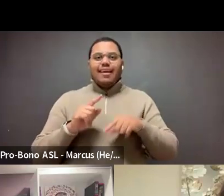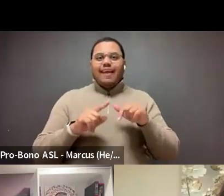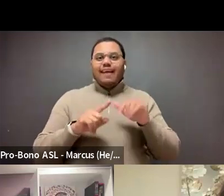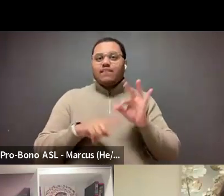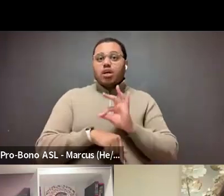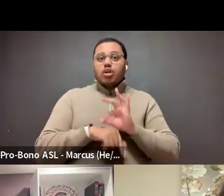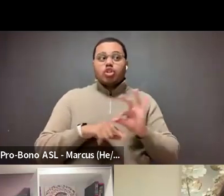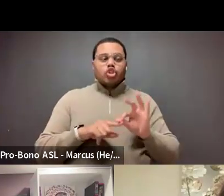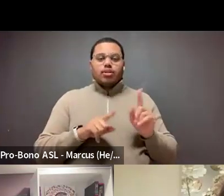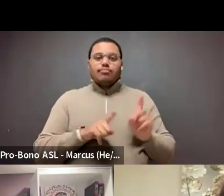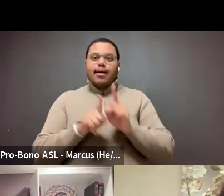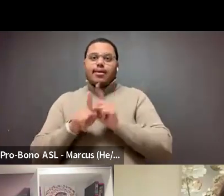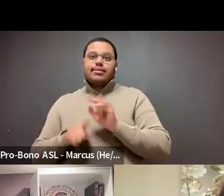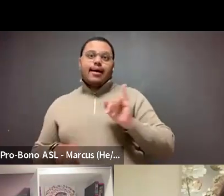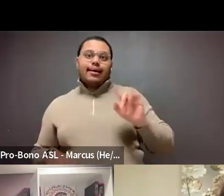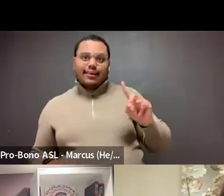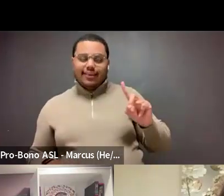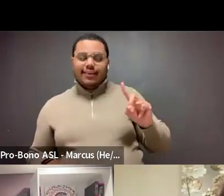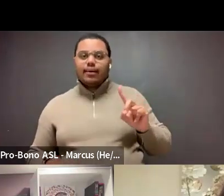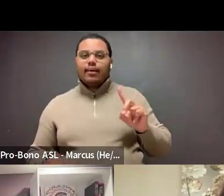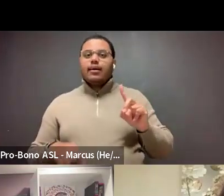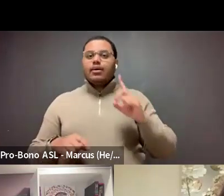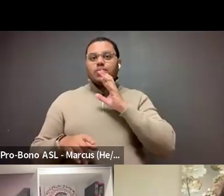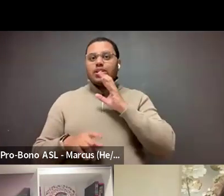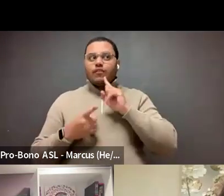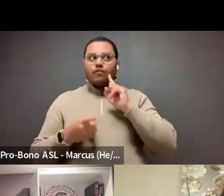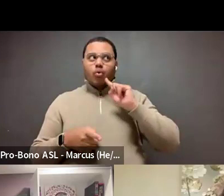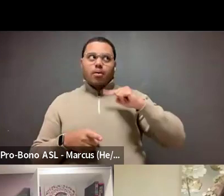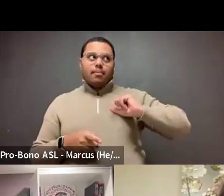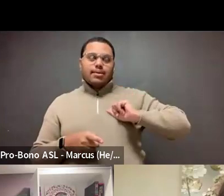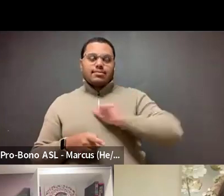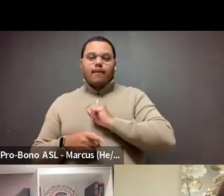ID, to speak for myself, without my group of peers around me.